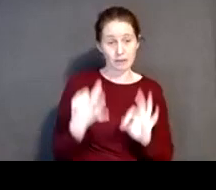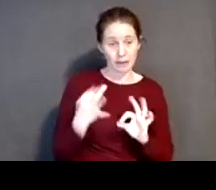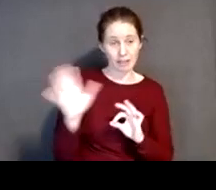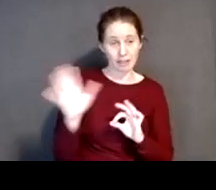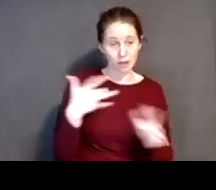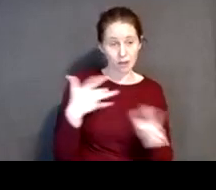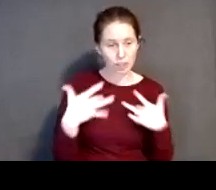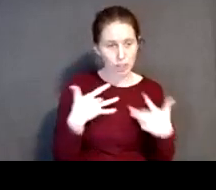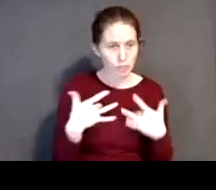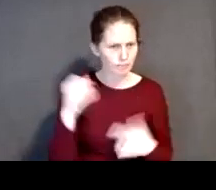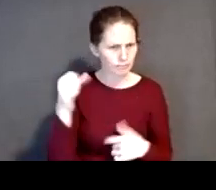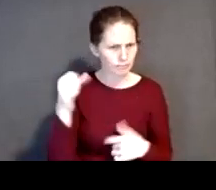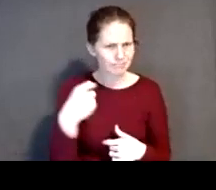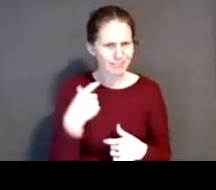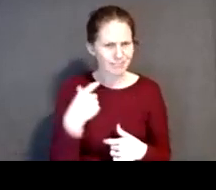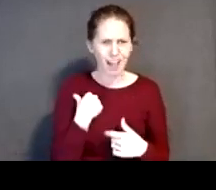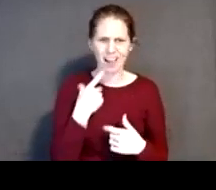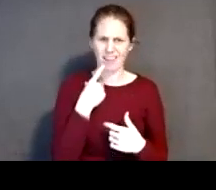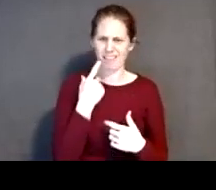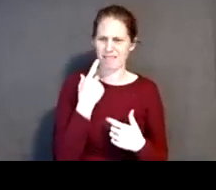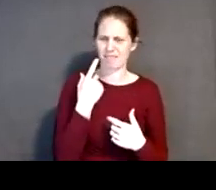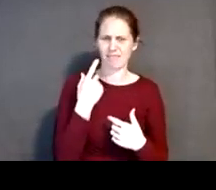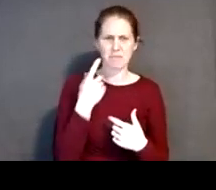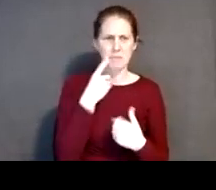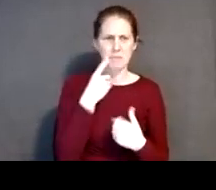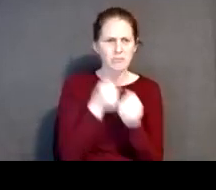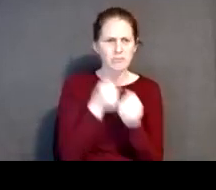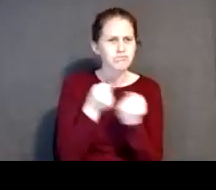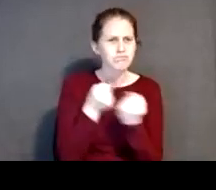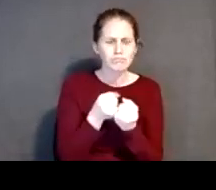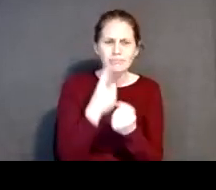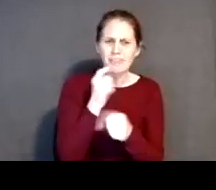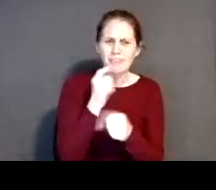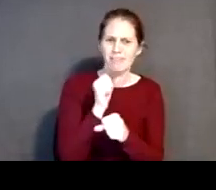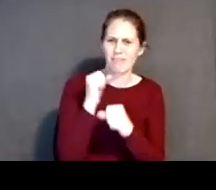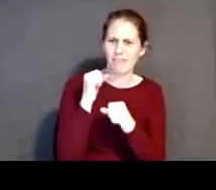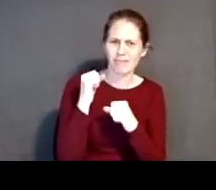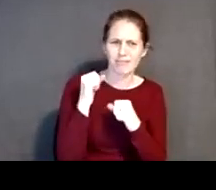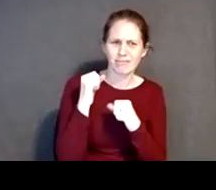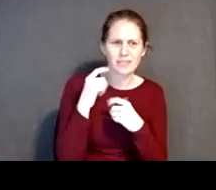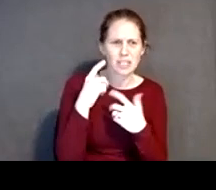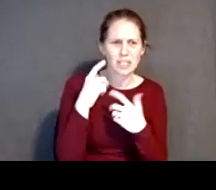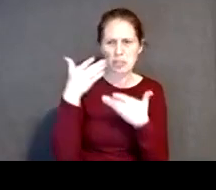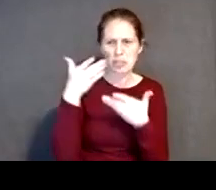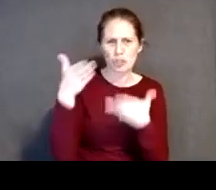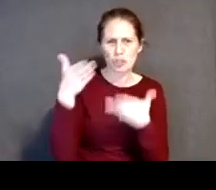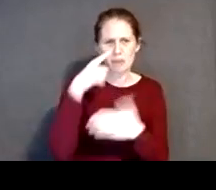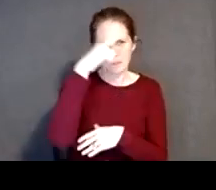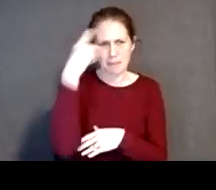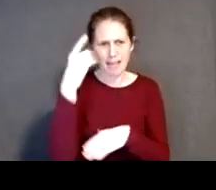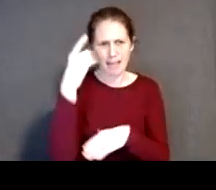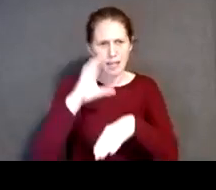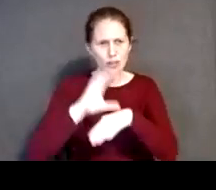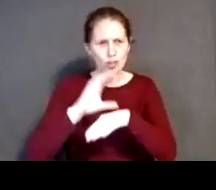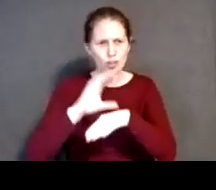I have been fighting this fight. I have been serving in a Black church in Homewood